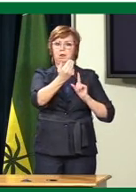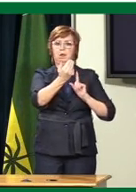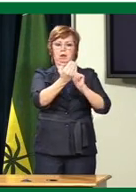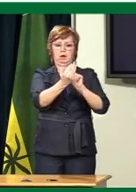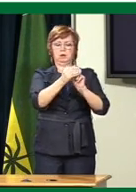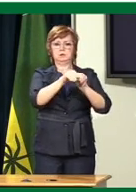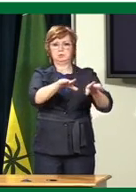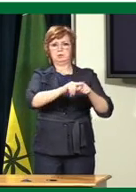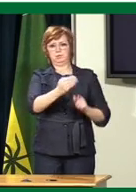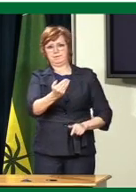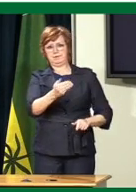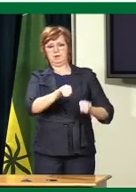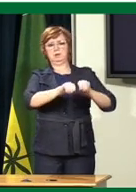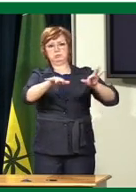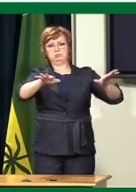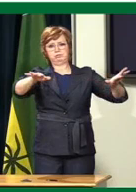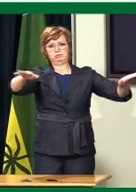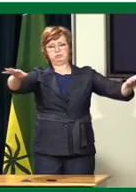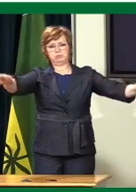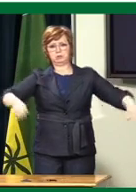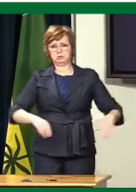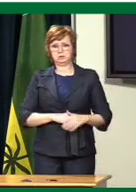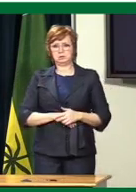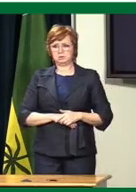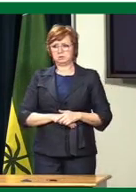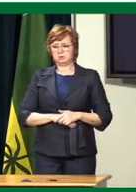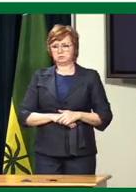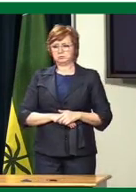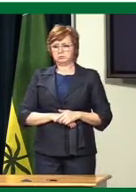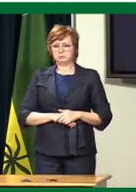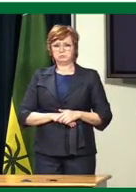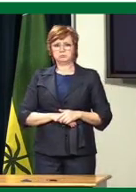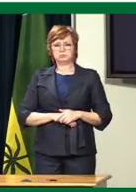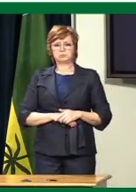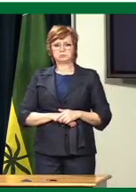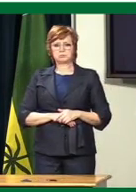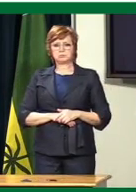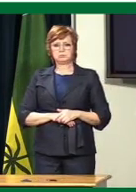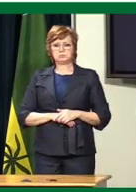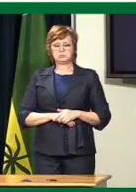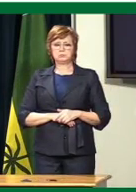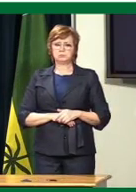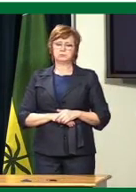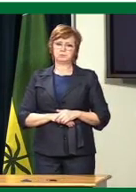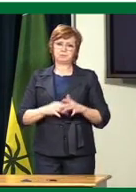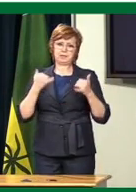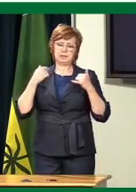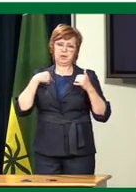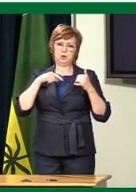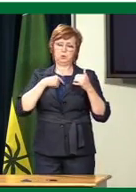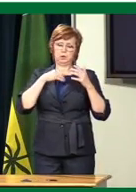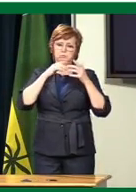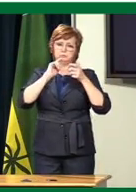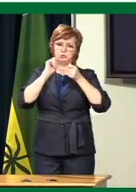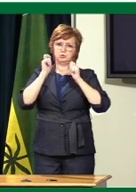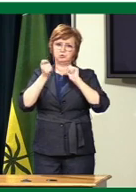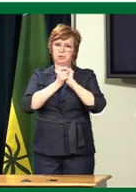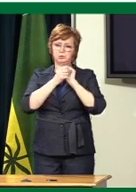strong, in some places there were, a larger number of contacts, and that now has been addressed through a clear direction